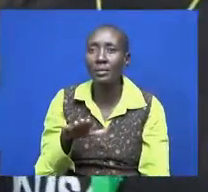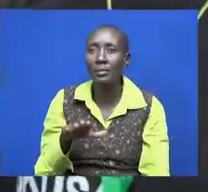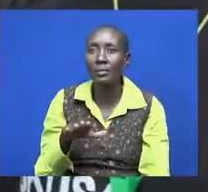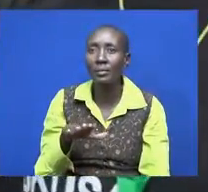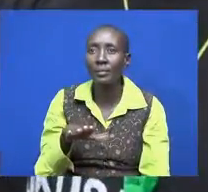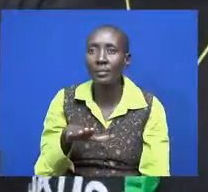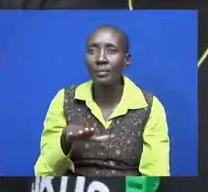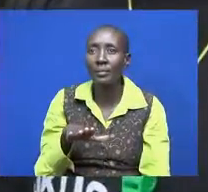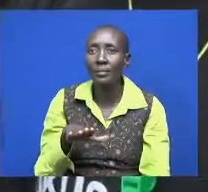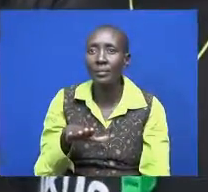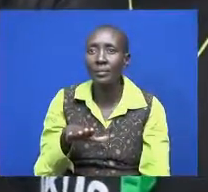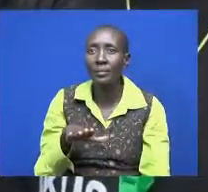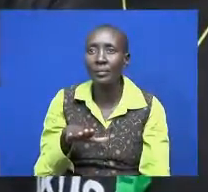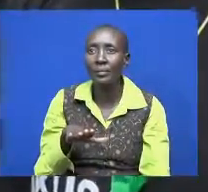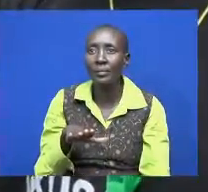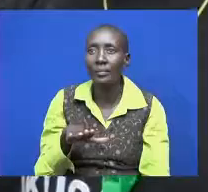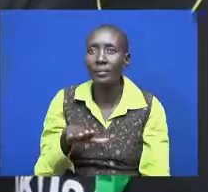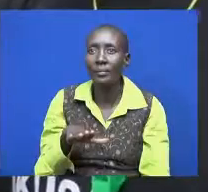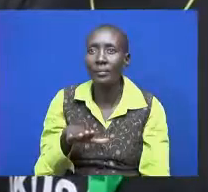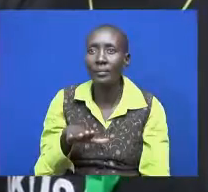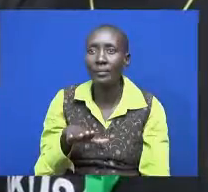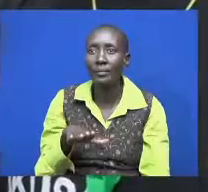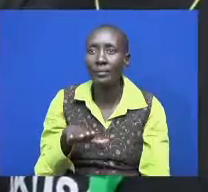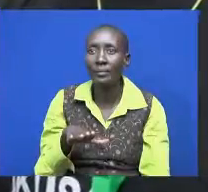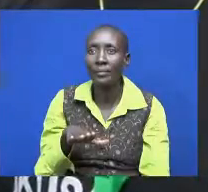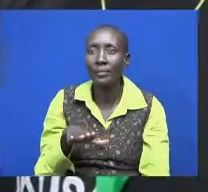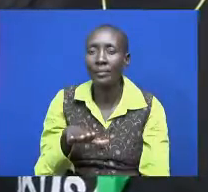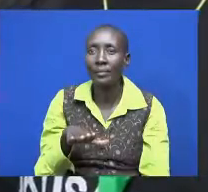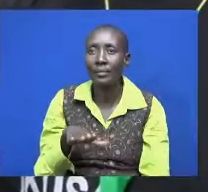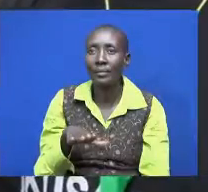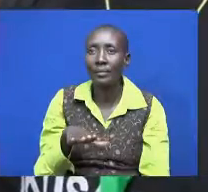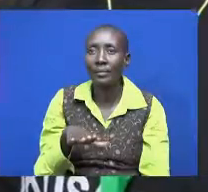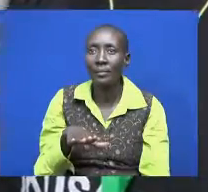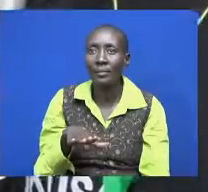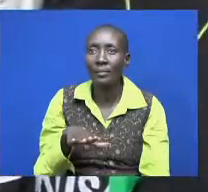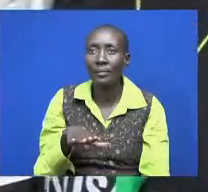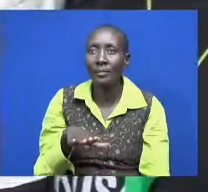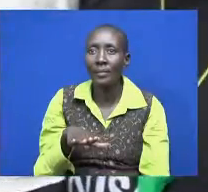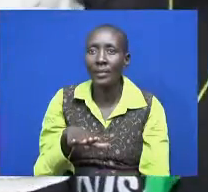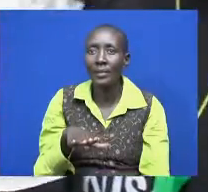We have never been able to quench our buttocks. Yes. Our buttocks are in pain.